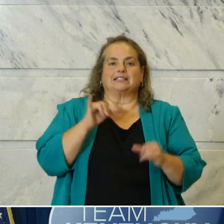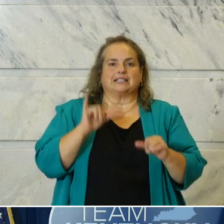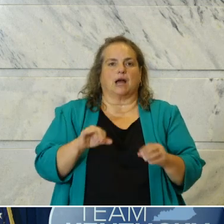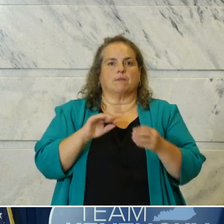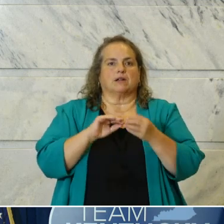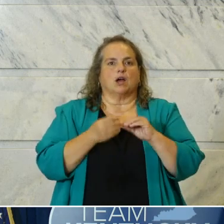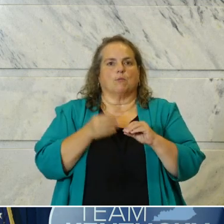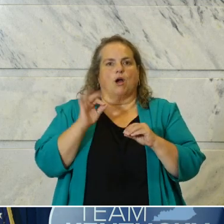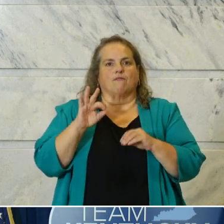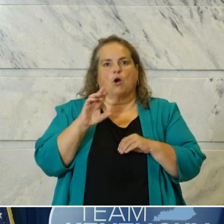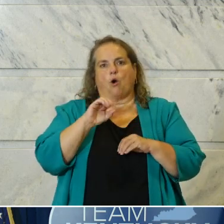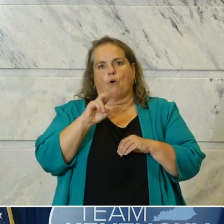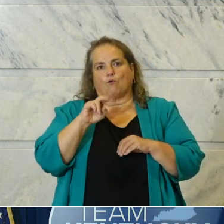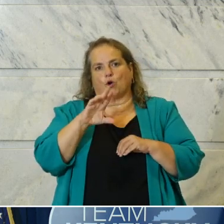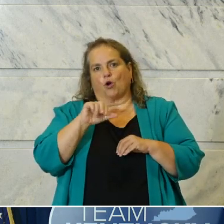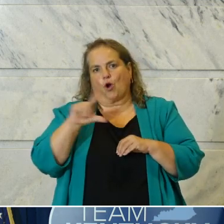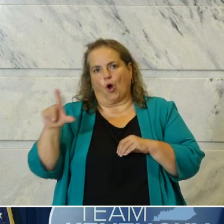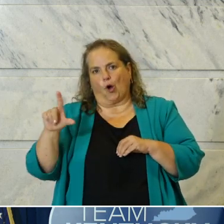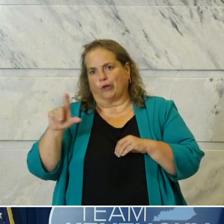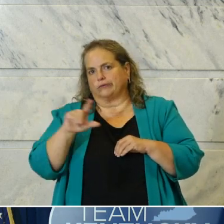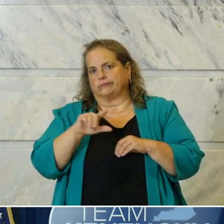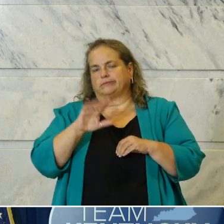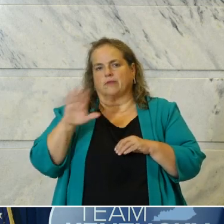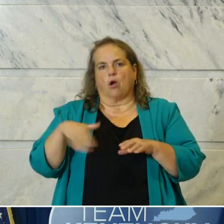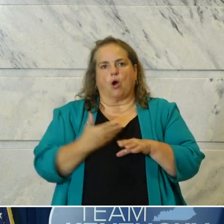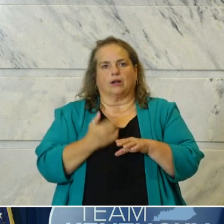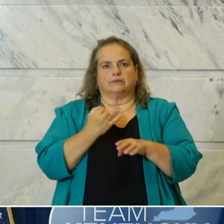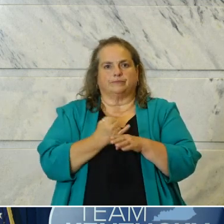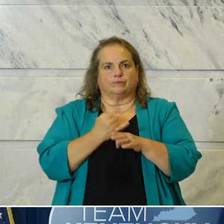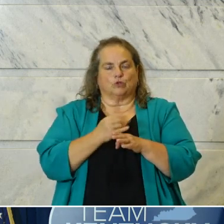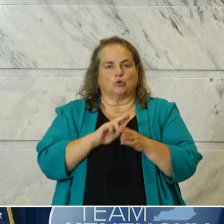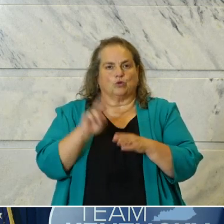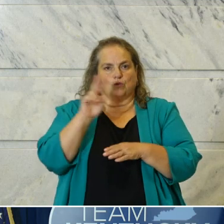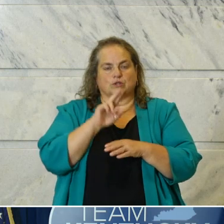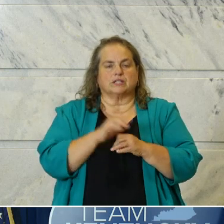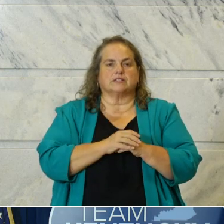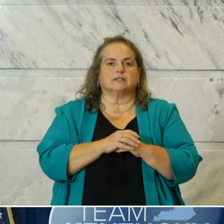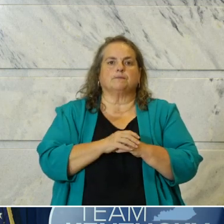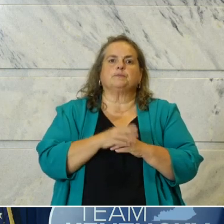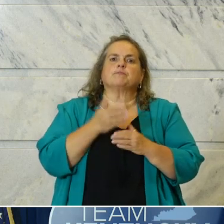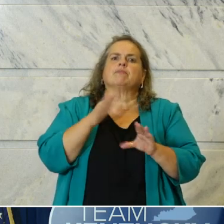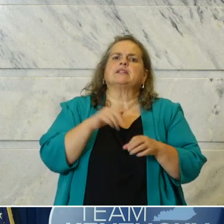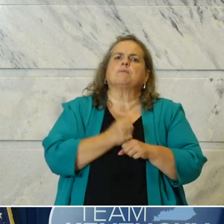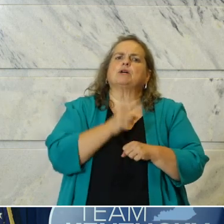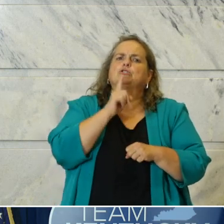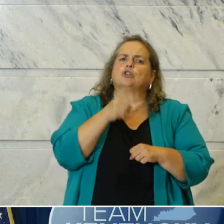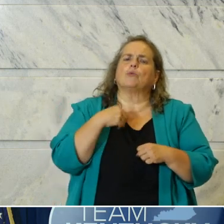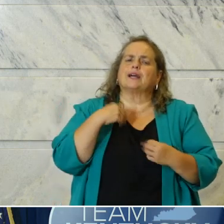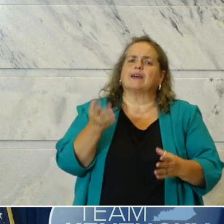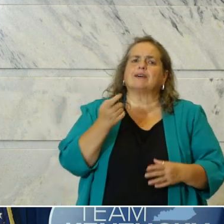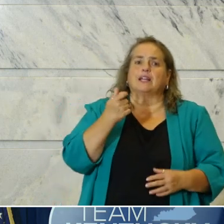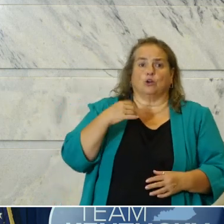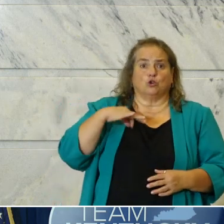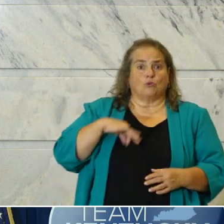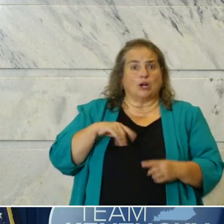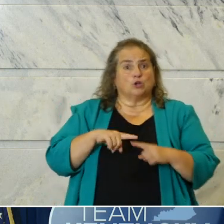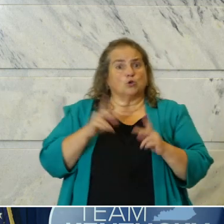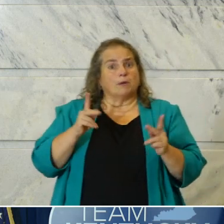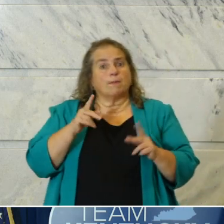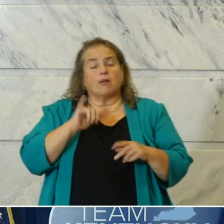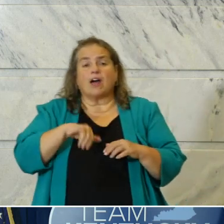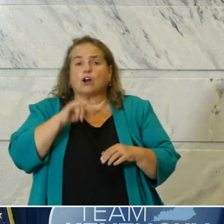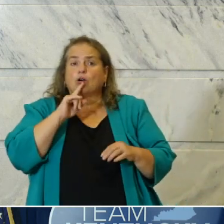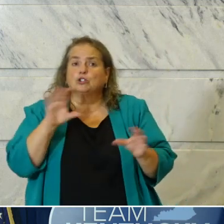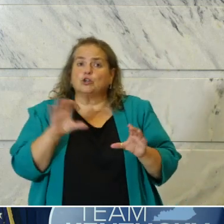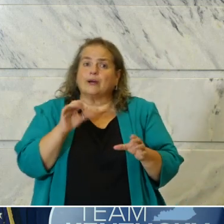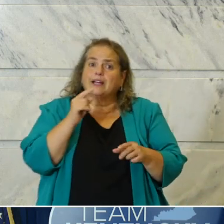overall institutions. Let's make sure we give a little bit of credit to folks out there that are doing it right,